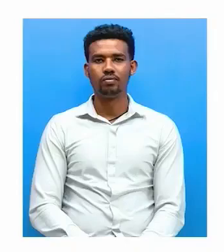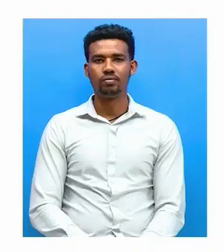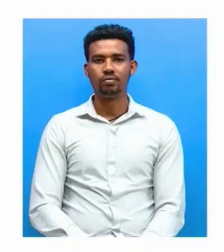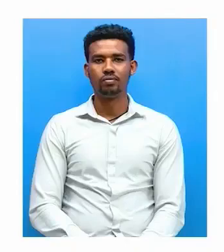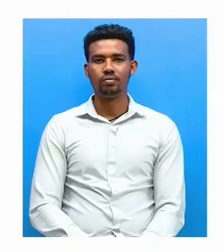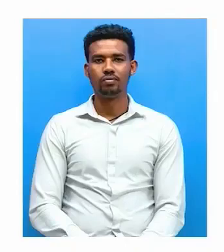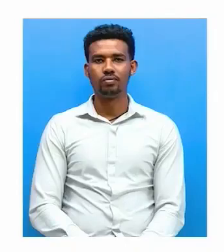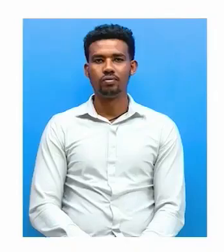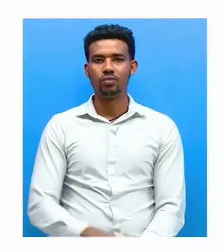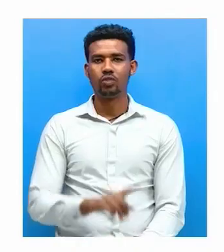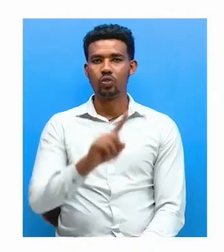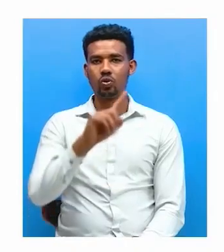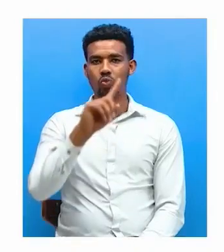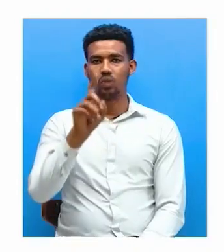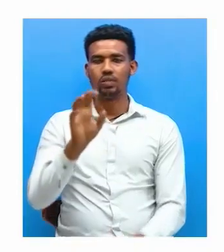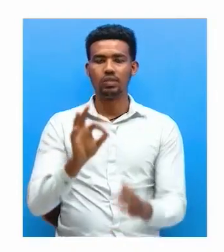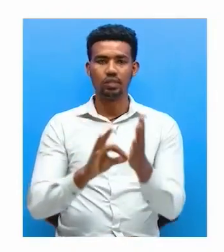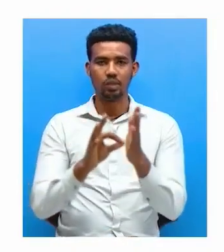Three.